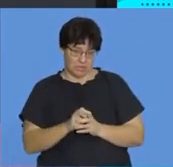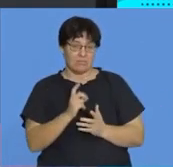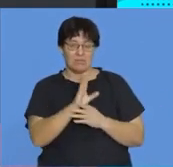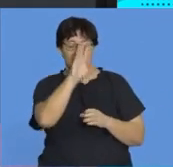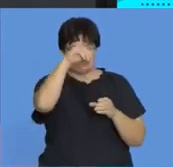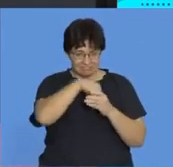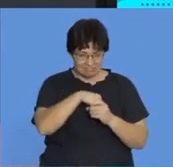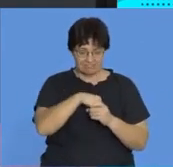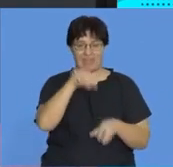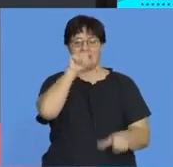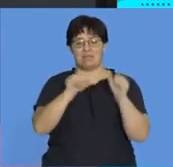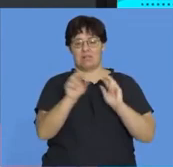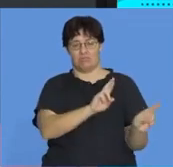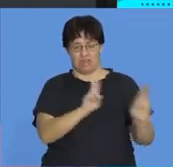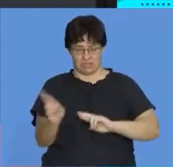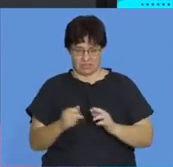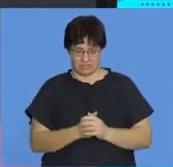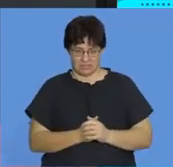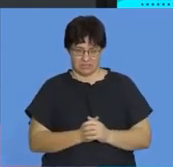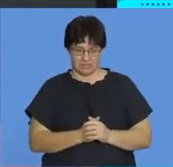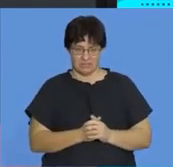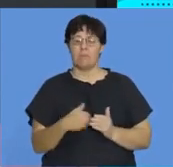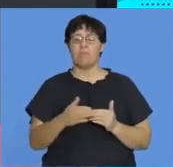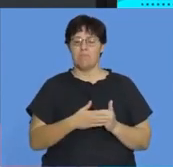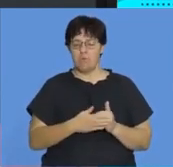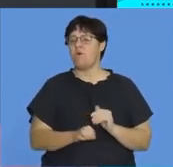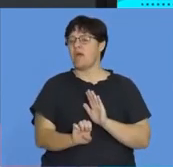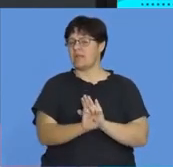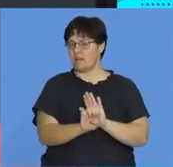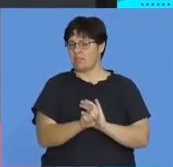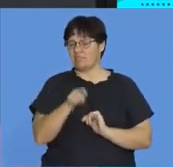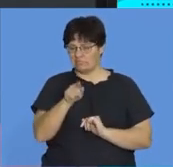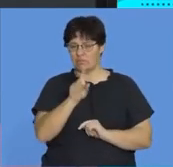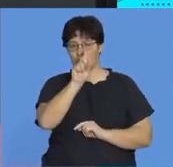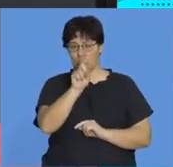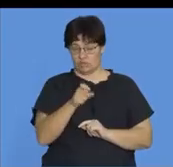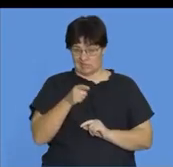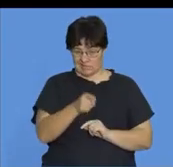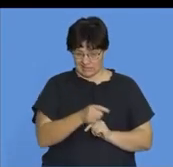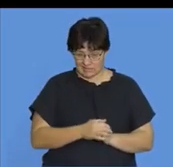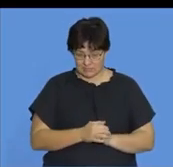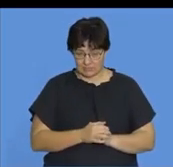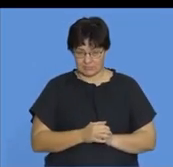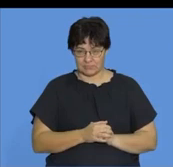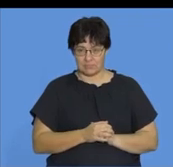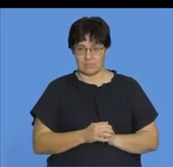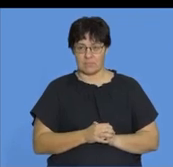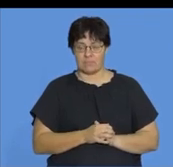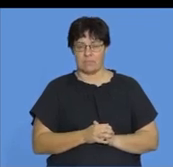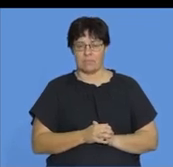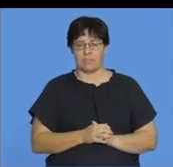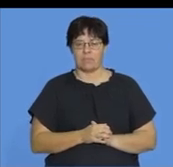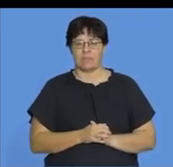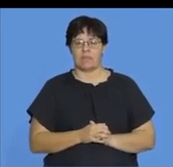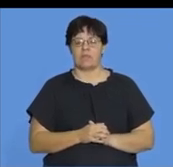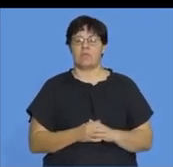a chemical reaction. Now let's look at one more example in terms of these questions on stoichiometry. Right. Okay. Now we